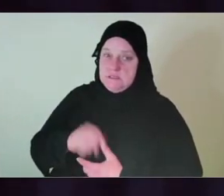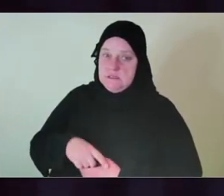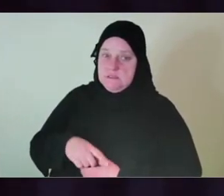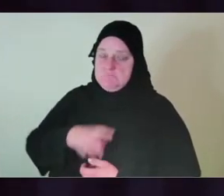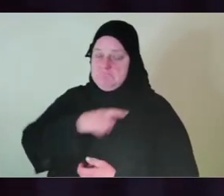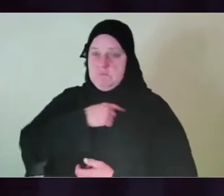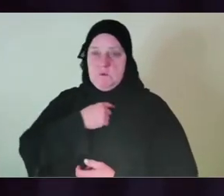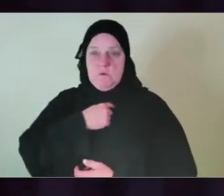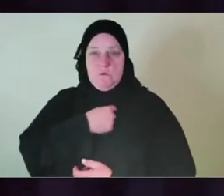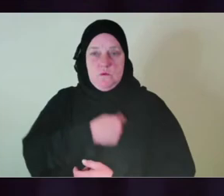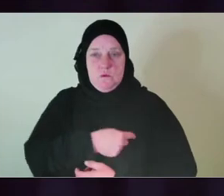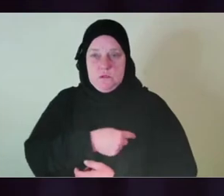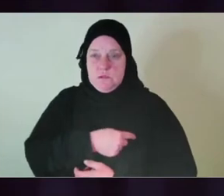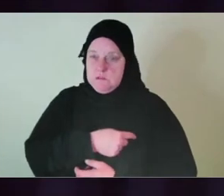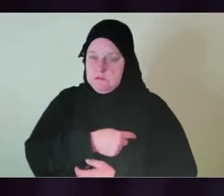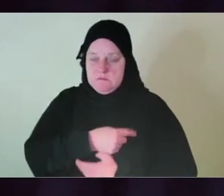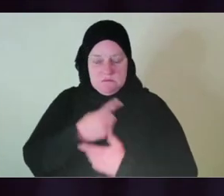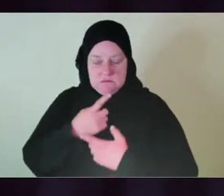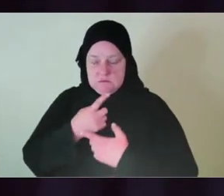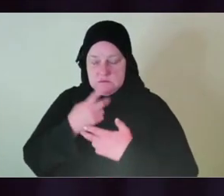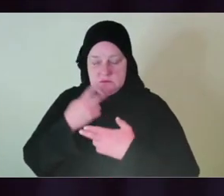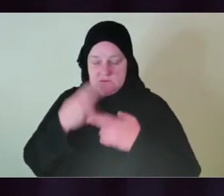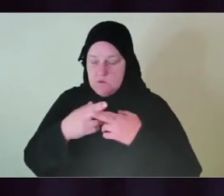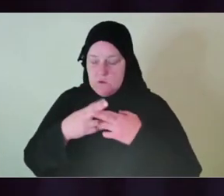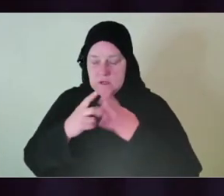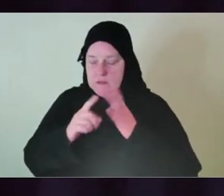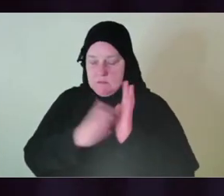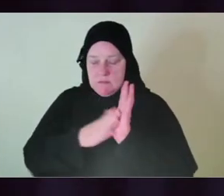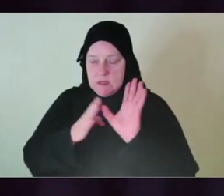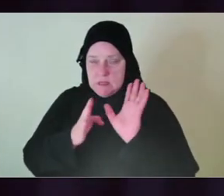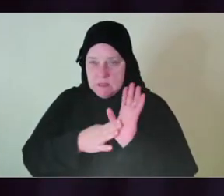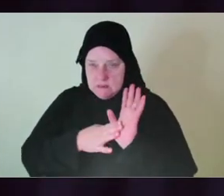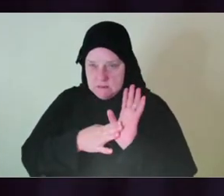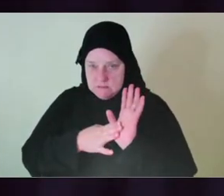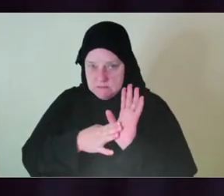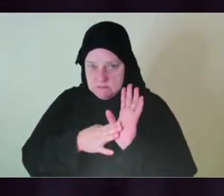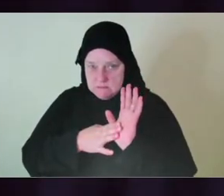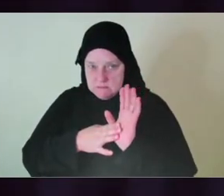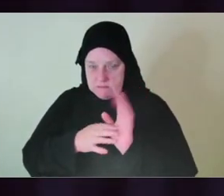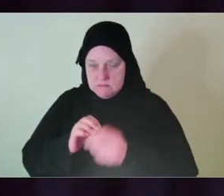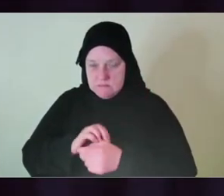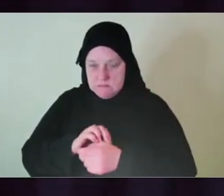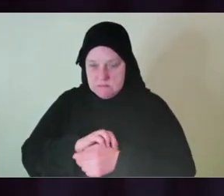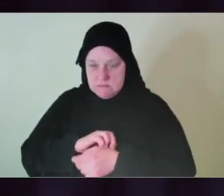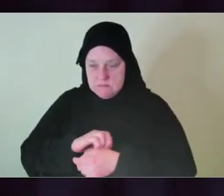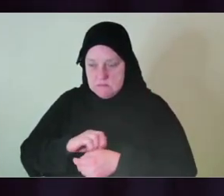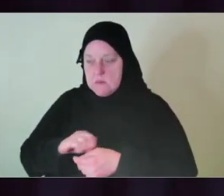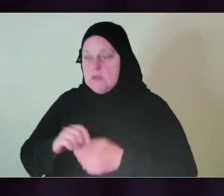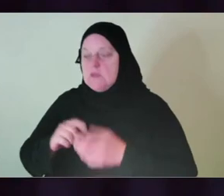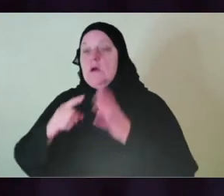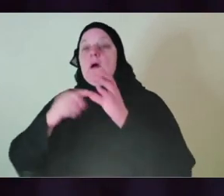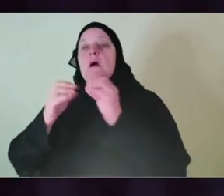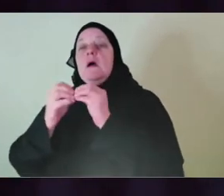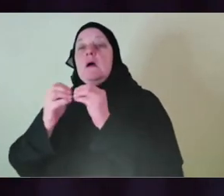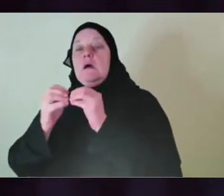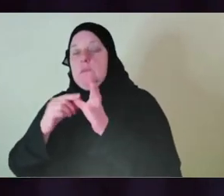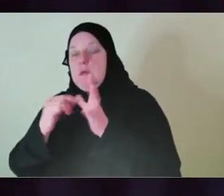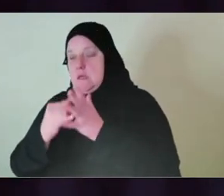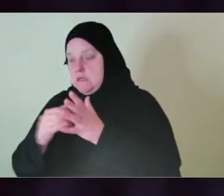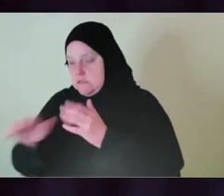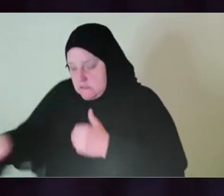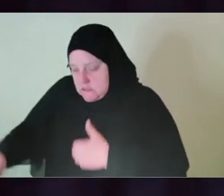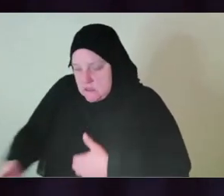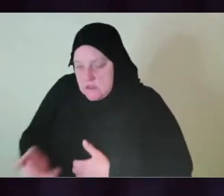his Imam. As soon as Abu al-Fadl al-Abbas took some water in his palm,